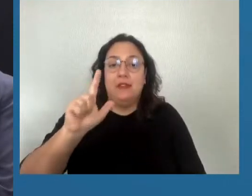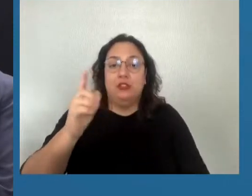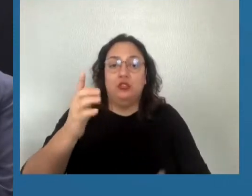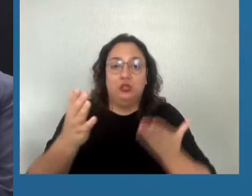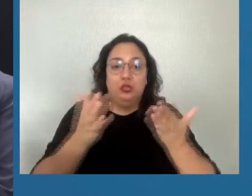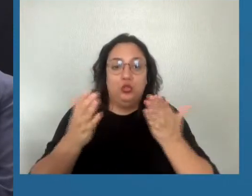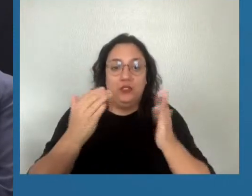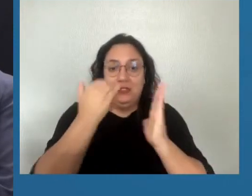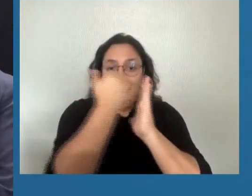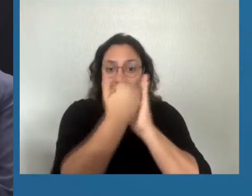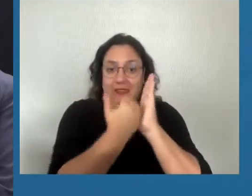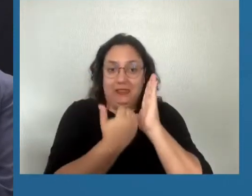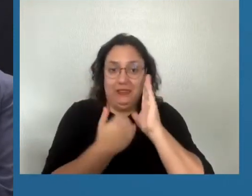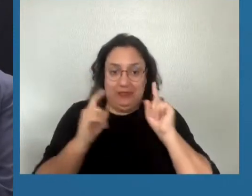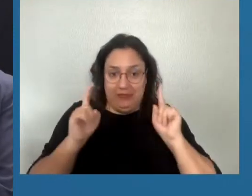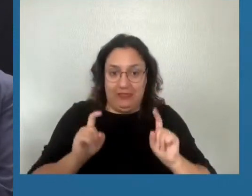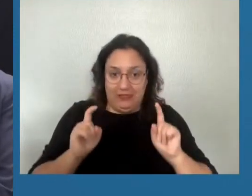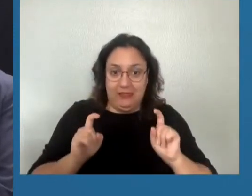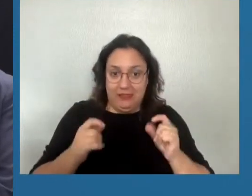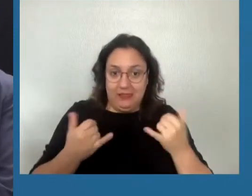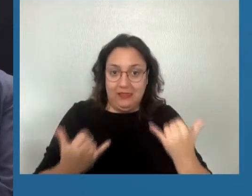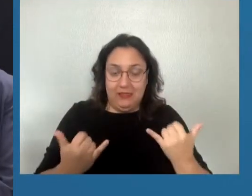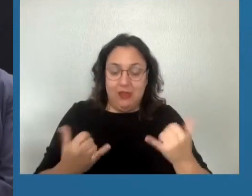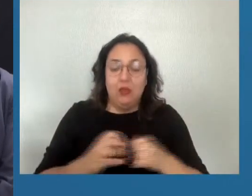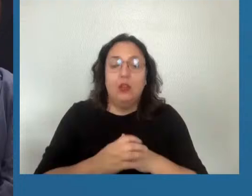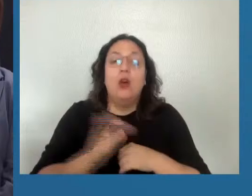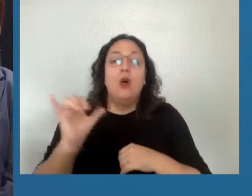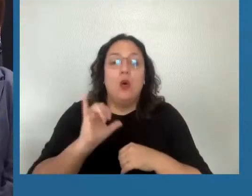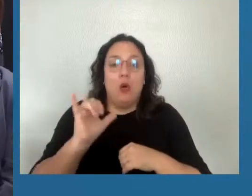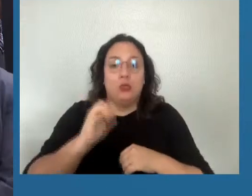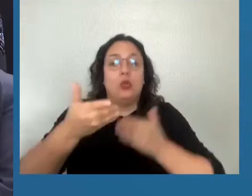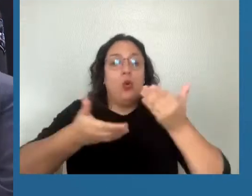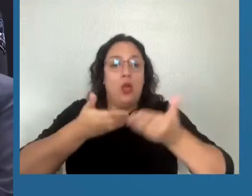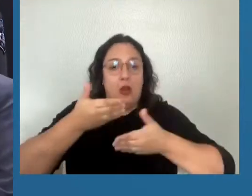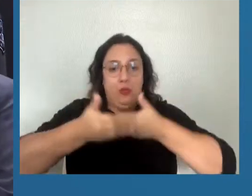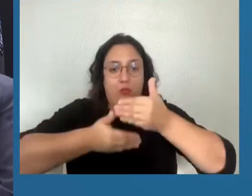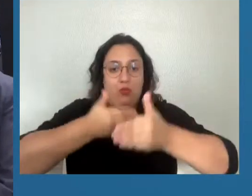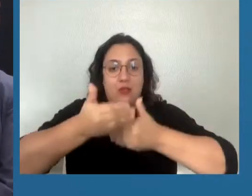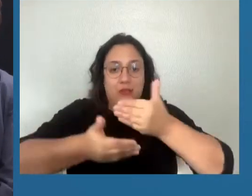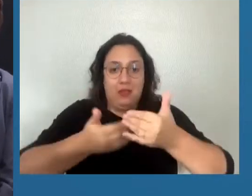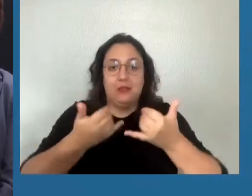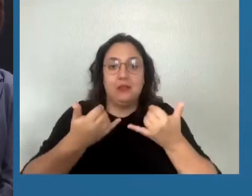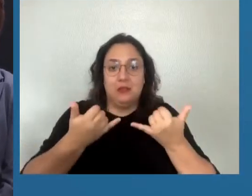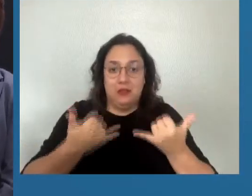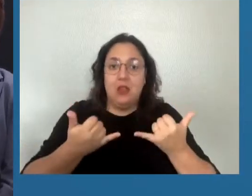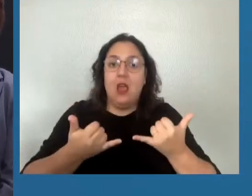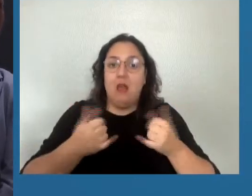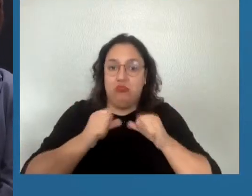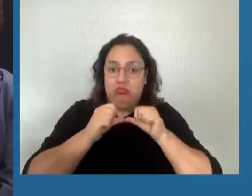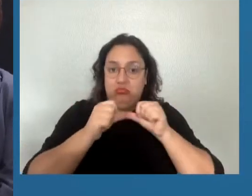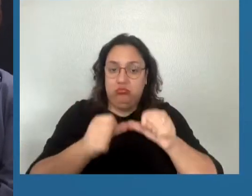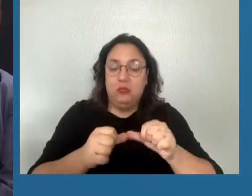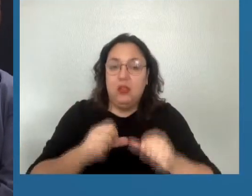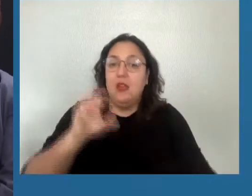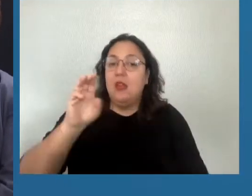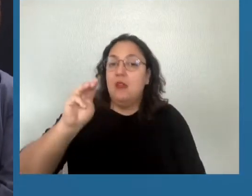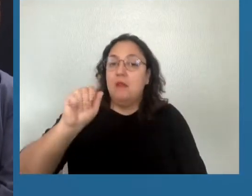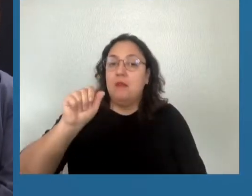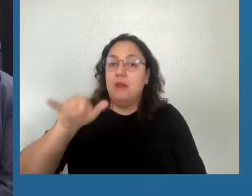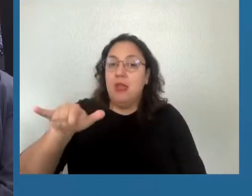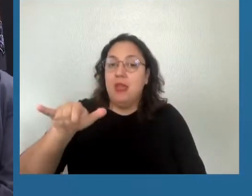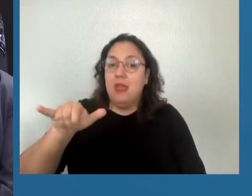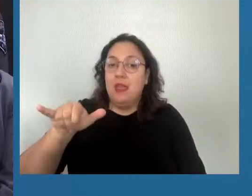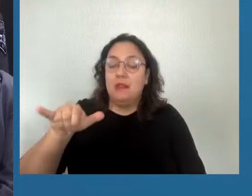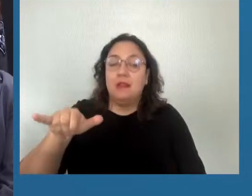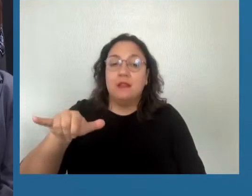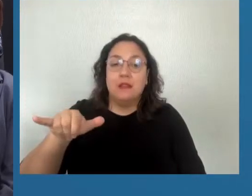active hiring process. We are providing a test in May, so joinapd.com is something we have